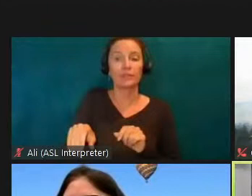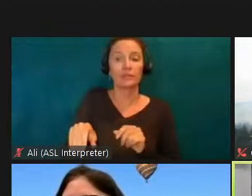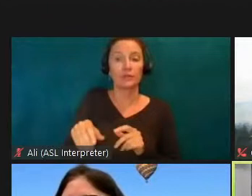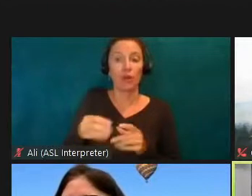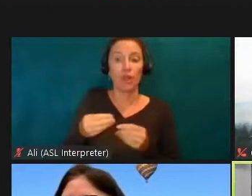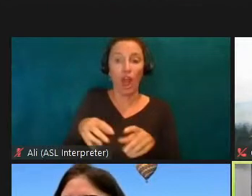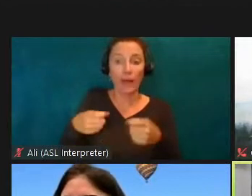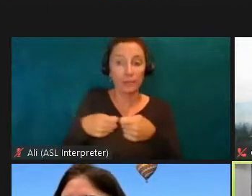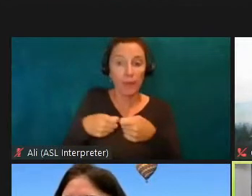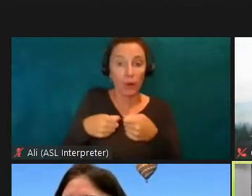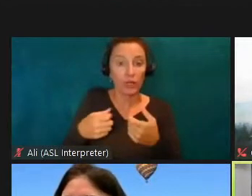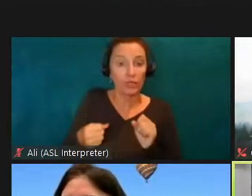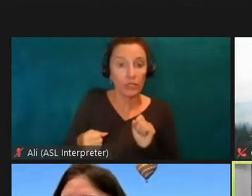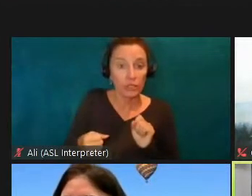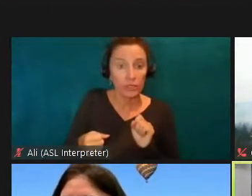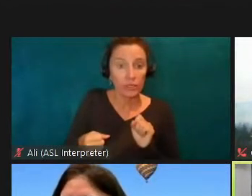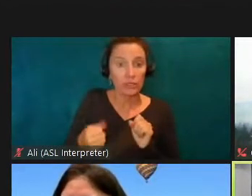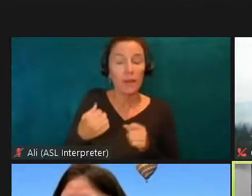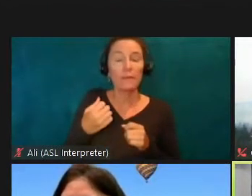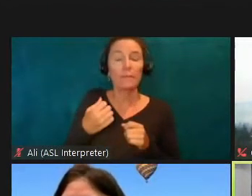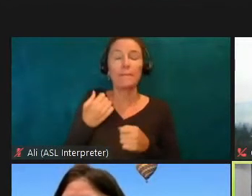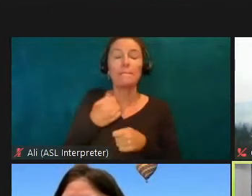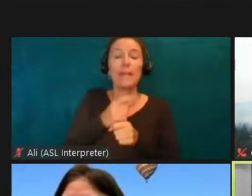there's doubt, just have it inspected.